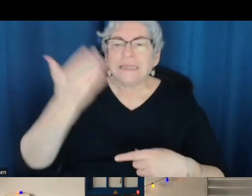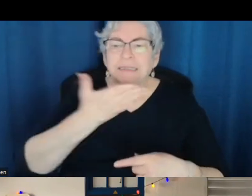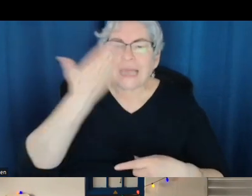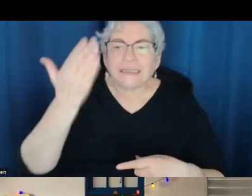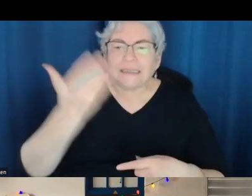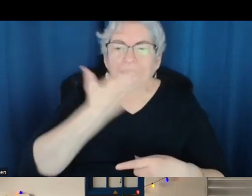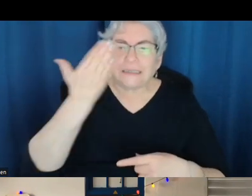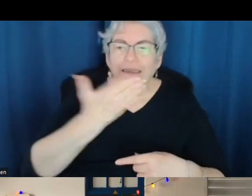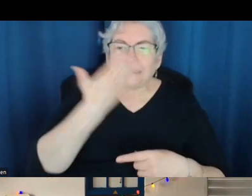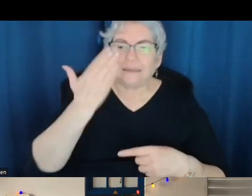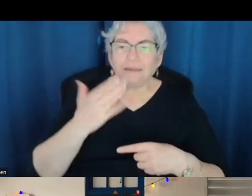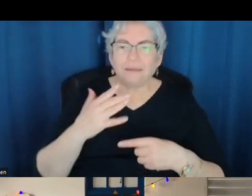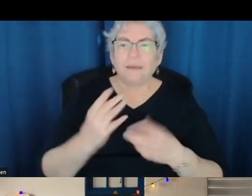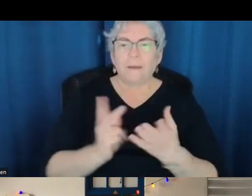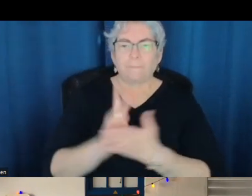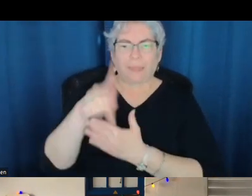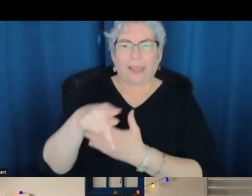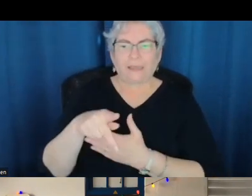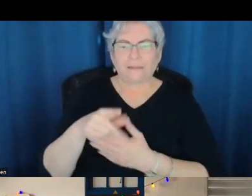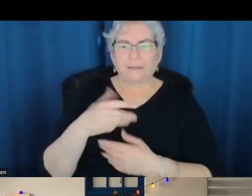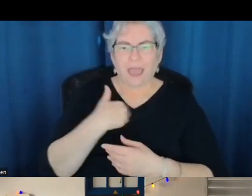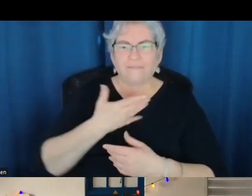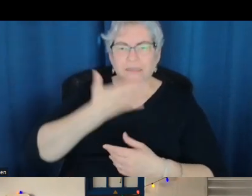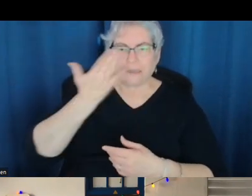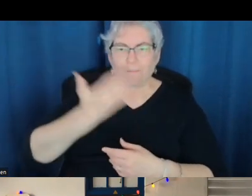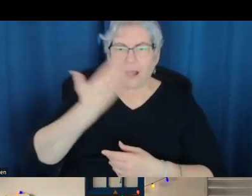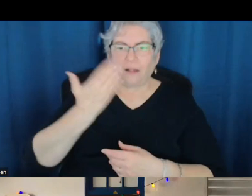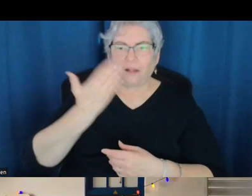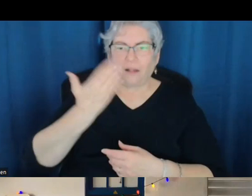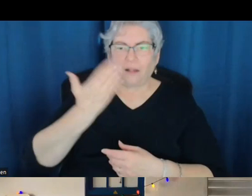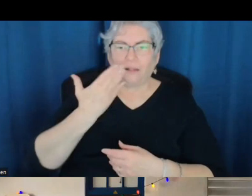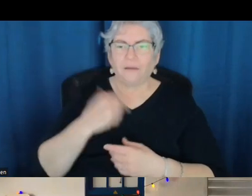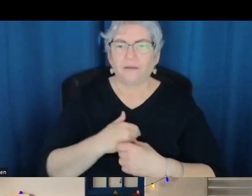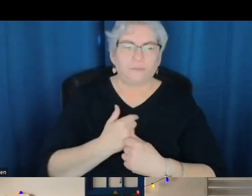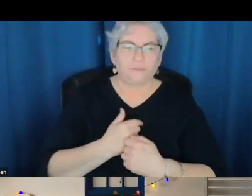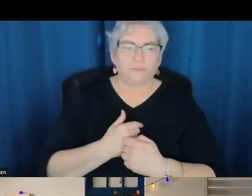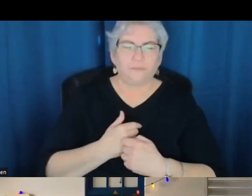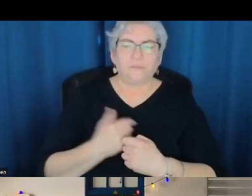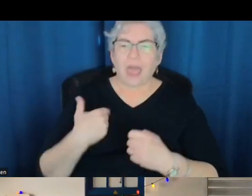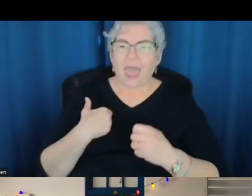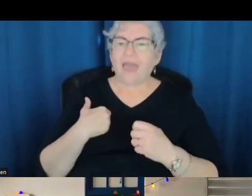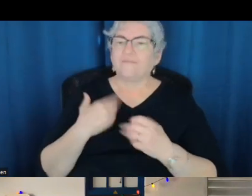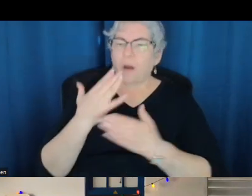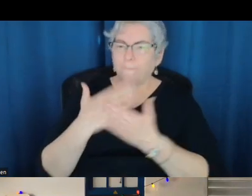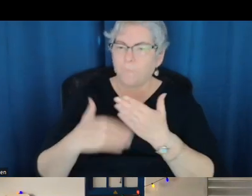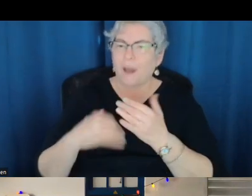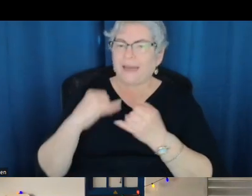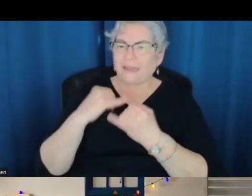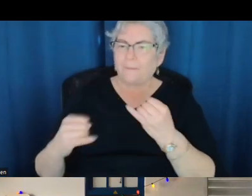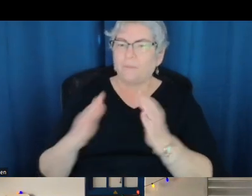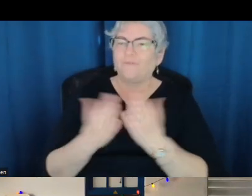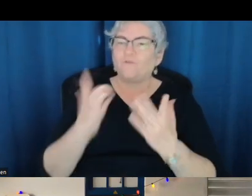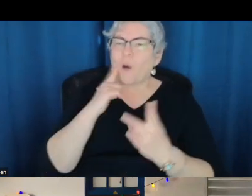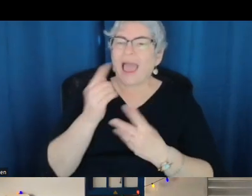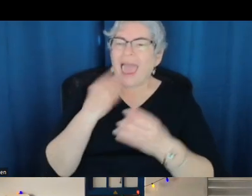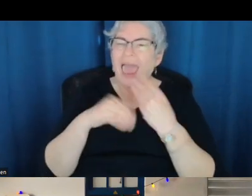aromatic plants are good for that. There is a section in the back of the book for edible plants that